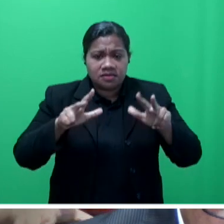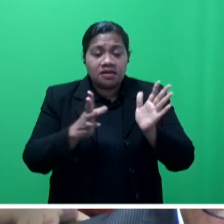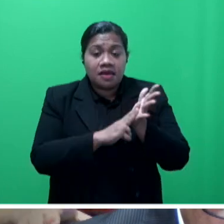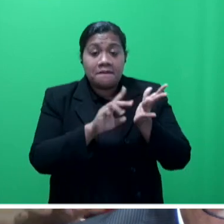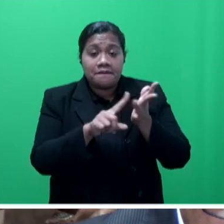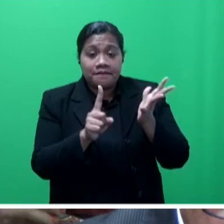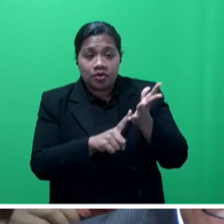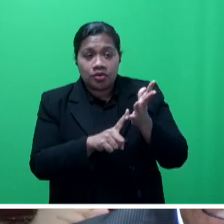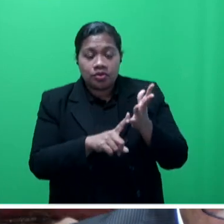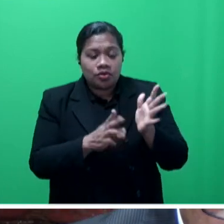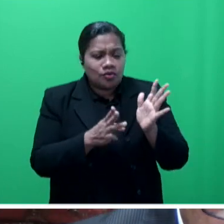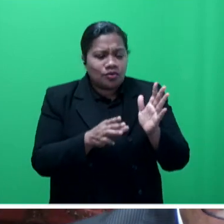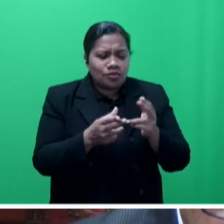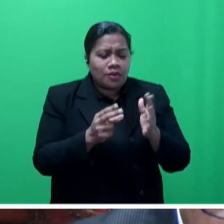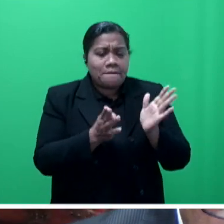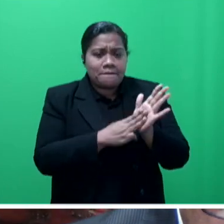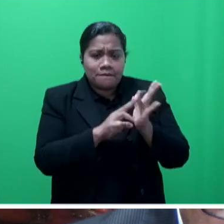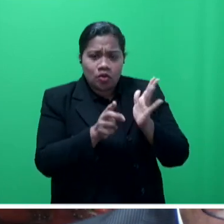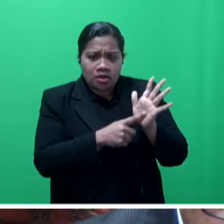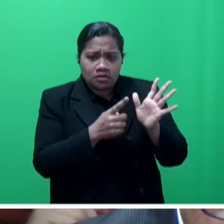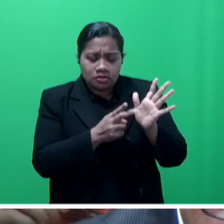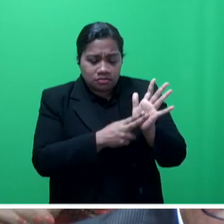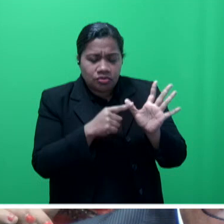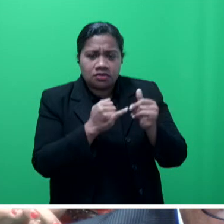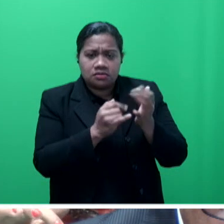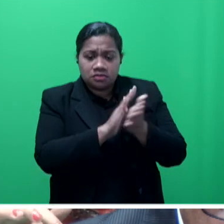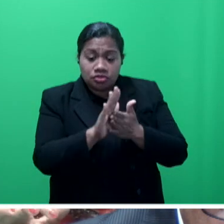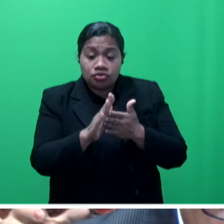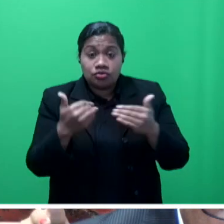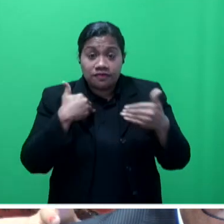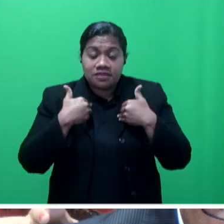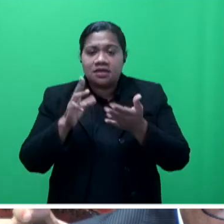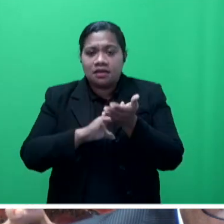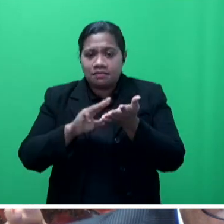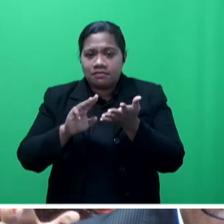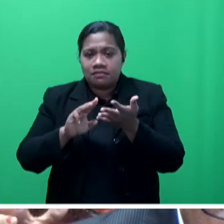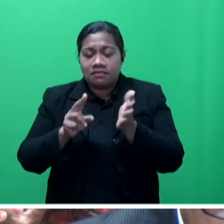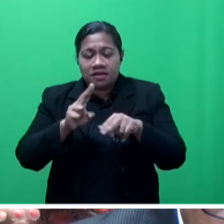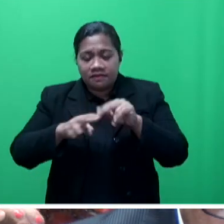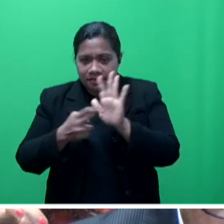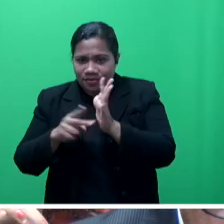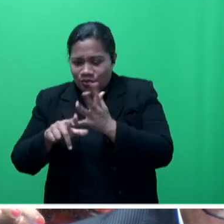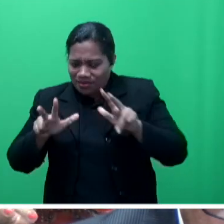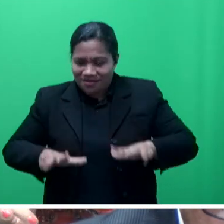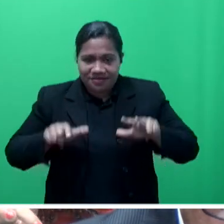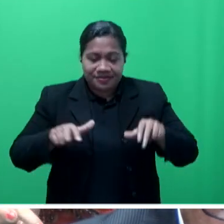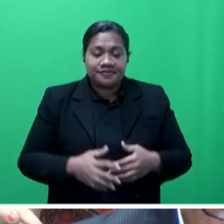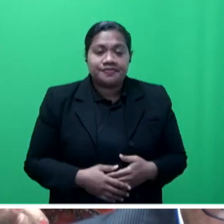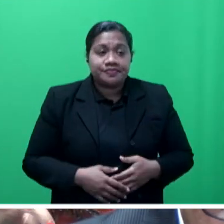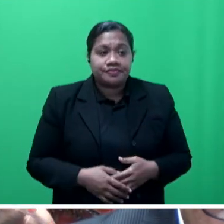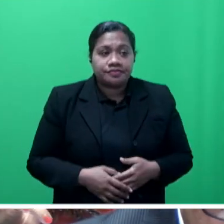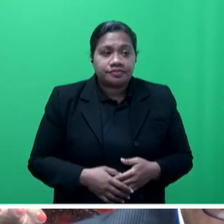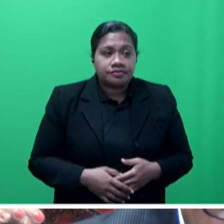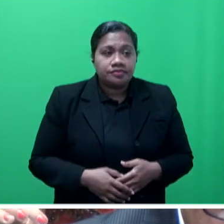between Monash University and FNU. Sir, the Fiji National Climate Finance Strategy, or NCFS, serves two